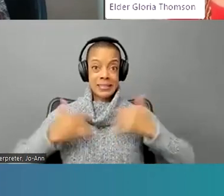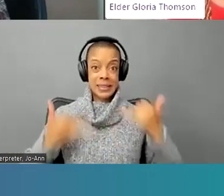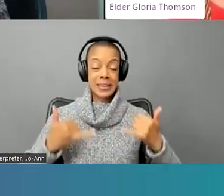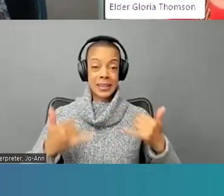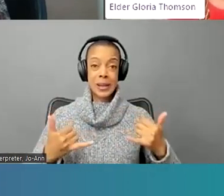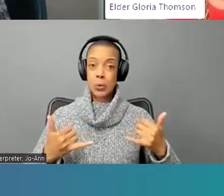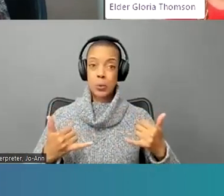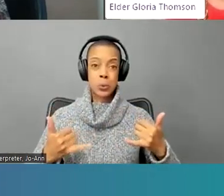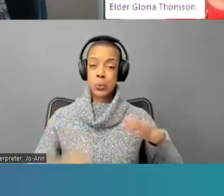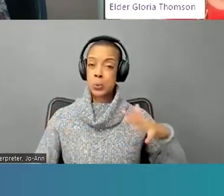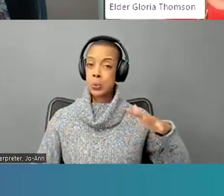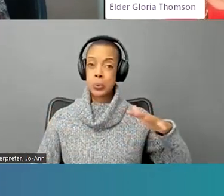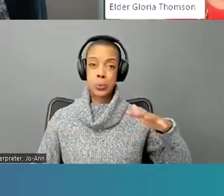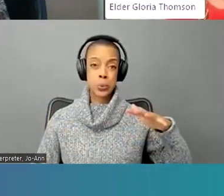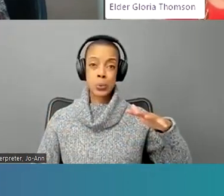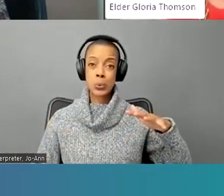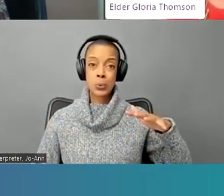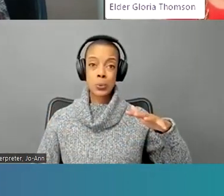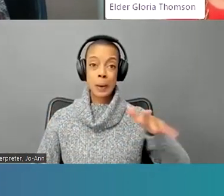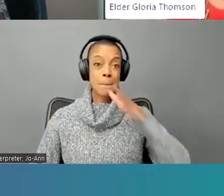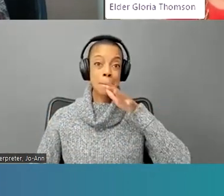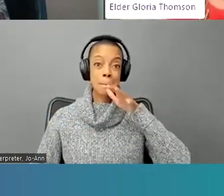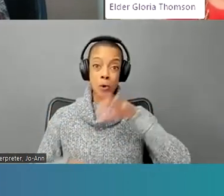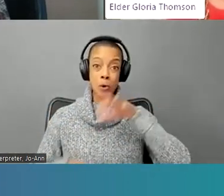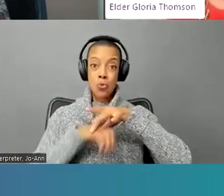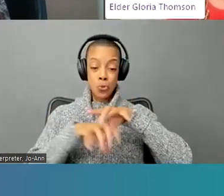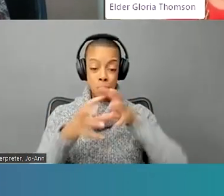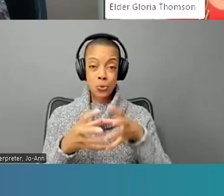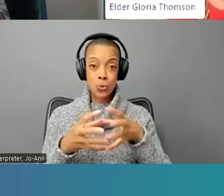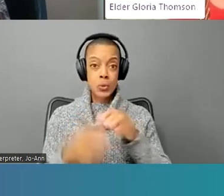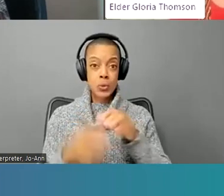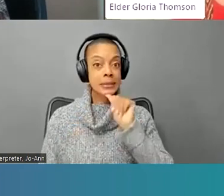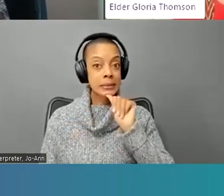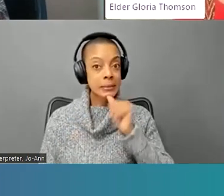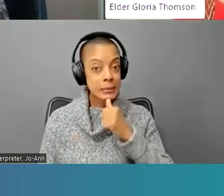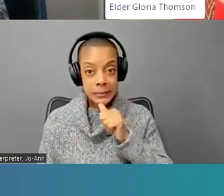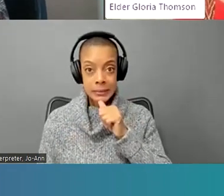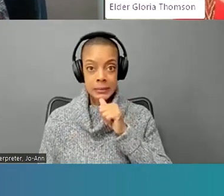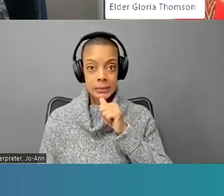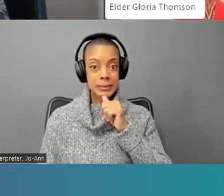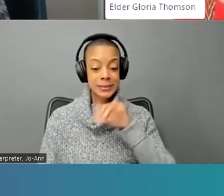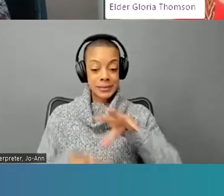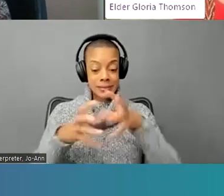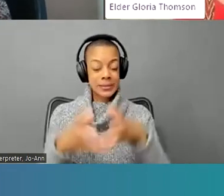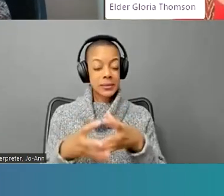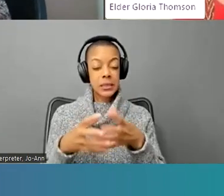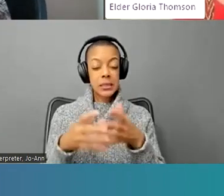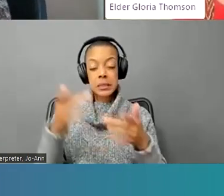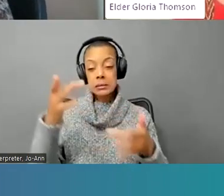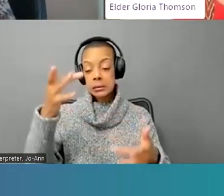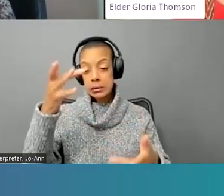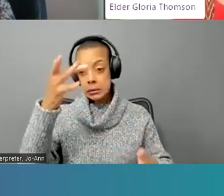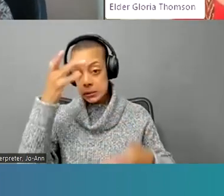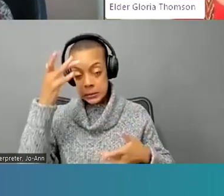Our Mother Earth is suffering. She's very sick, and